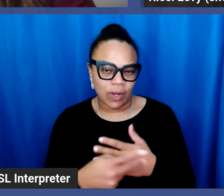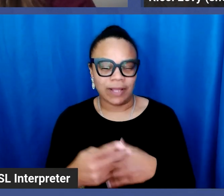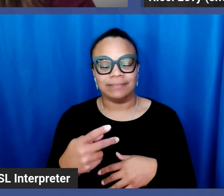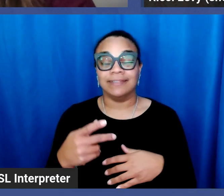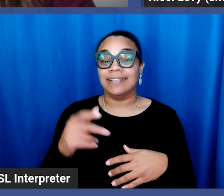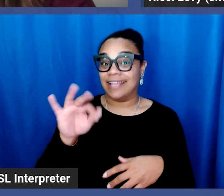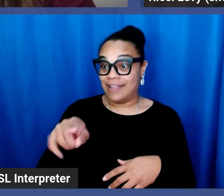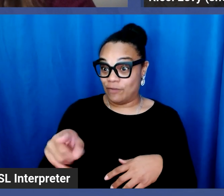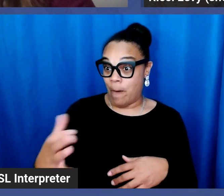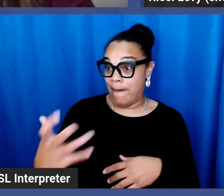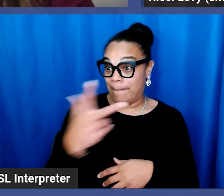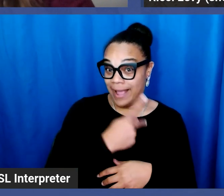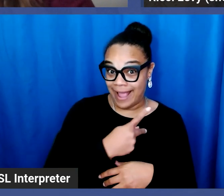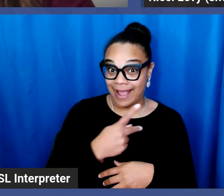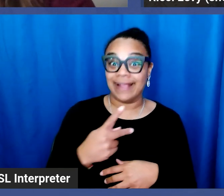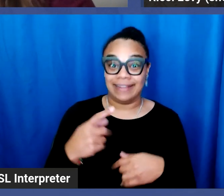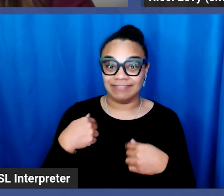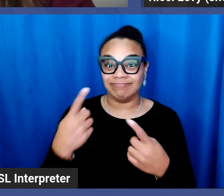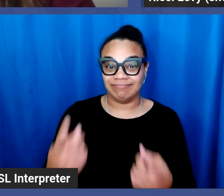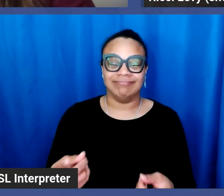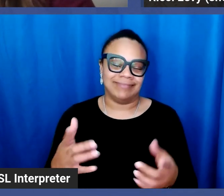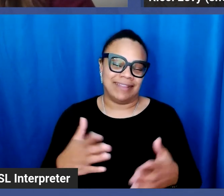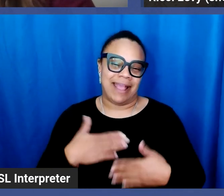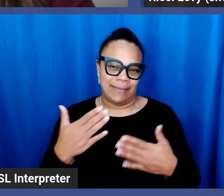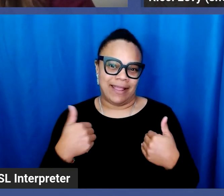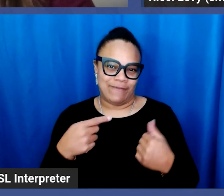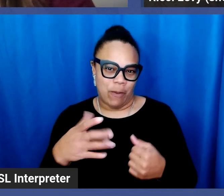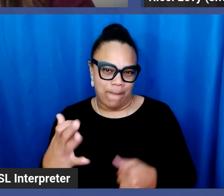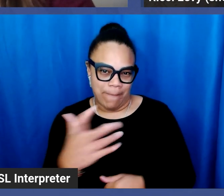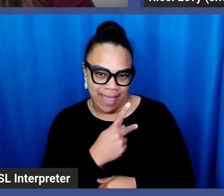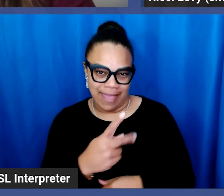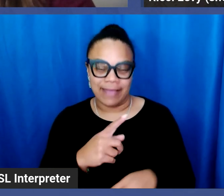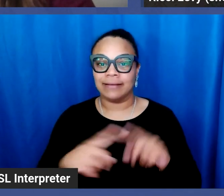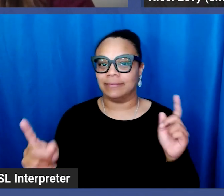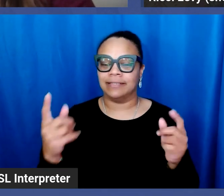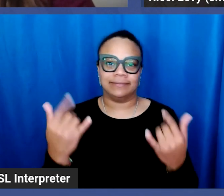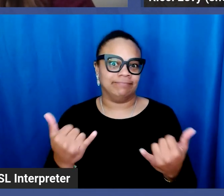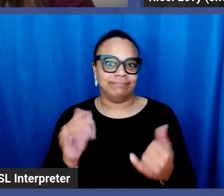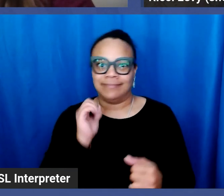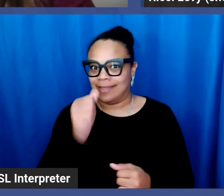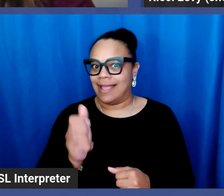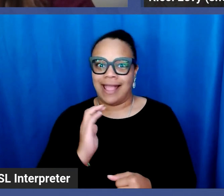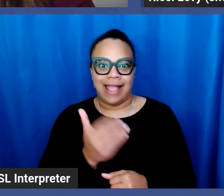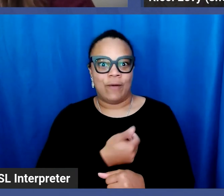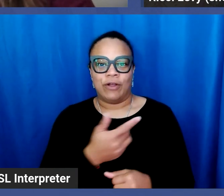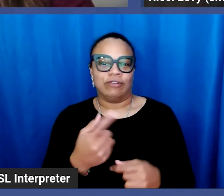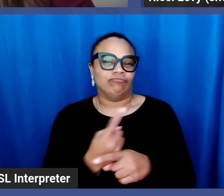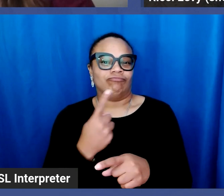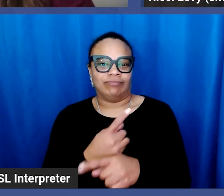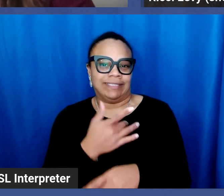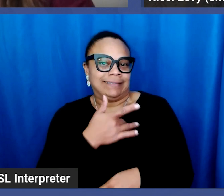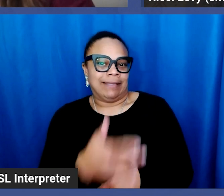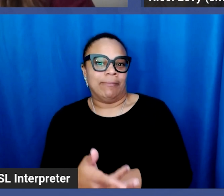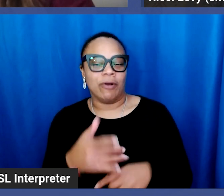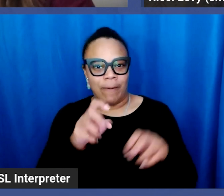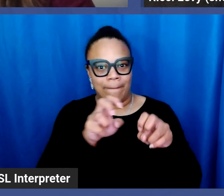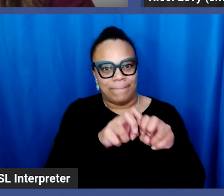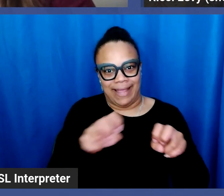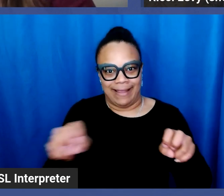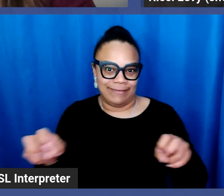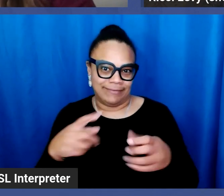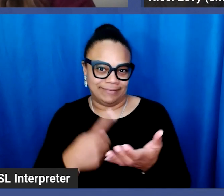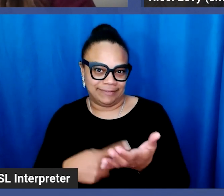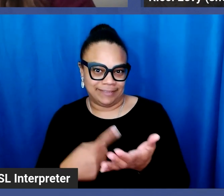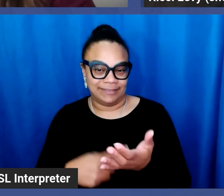is not our usual panel discussion. We are going to be joined by some returners to the censorship series. These are folks